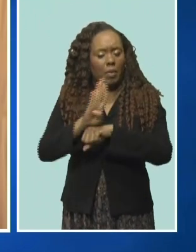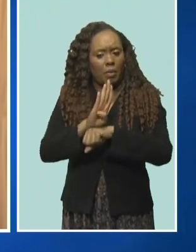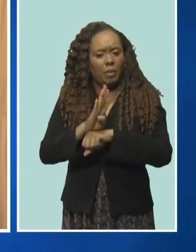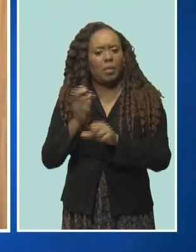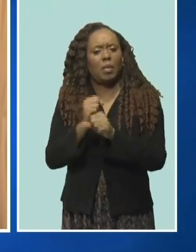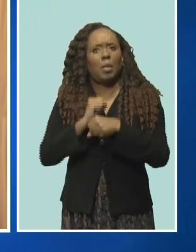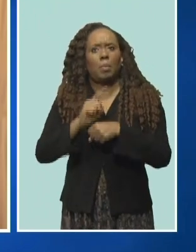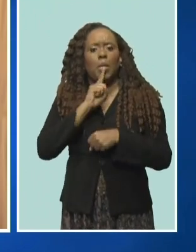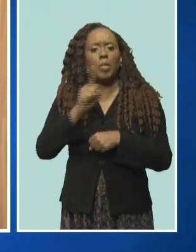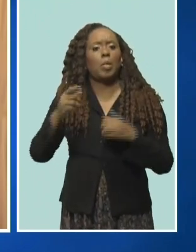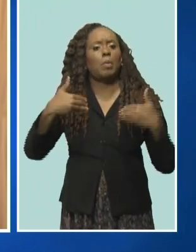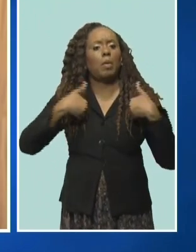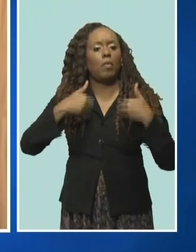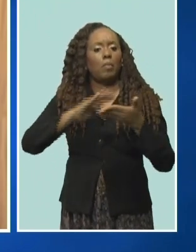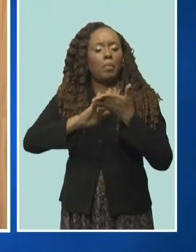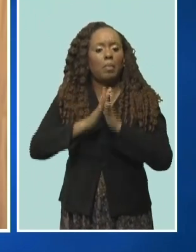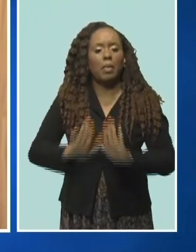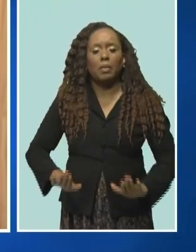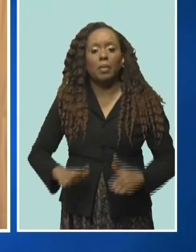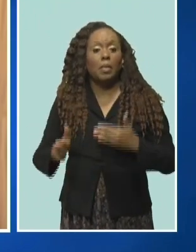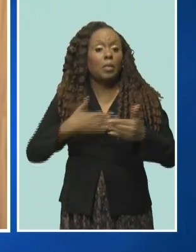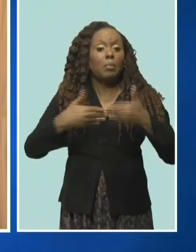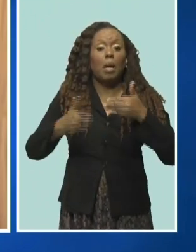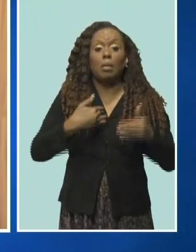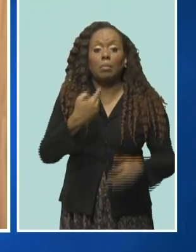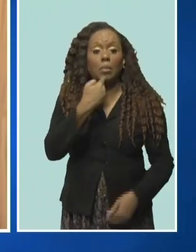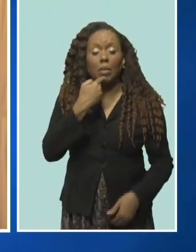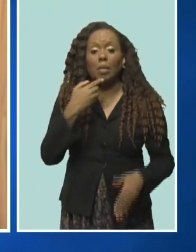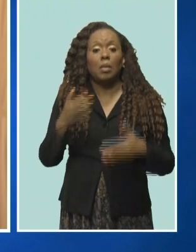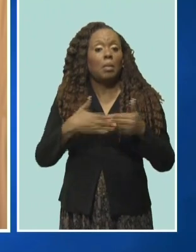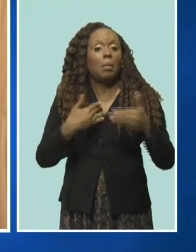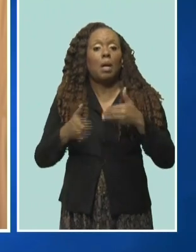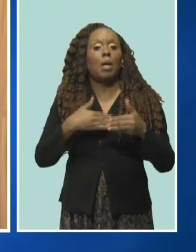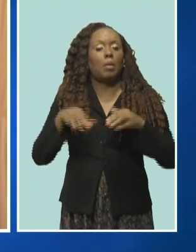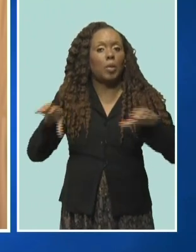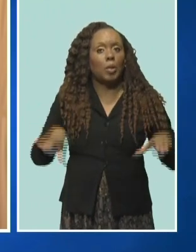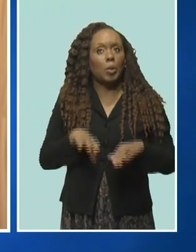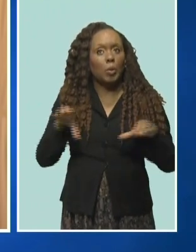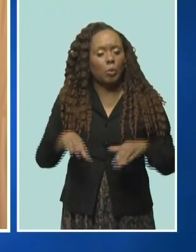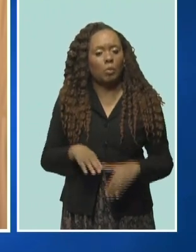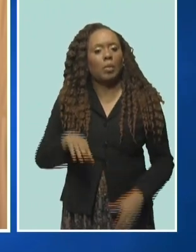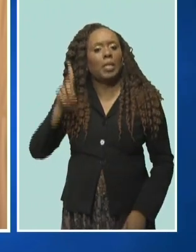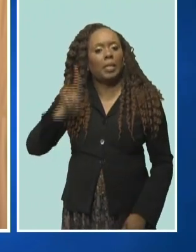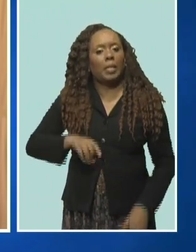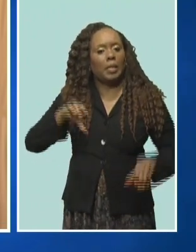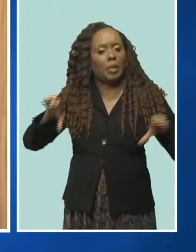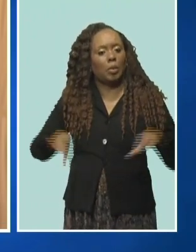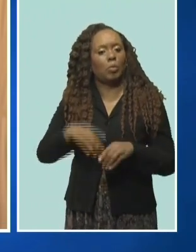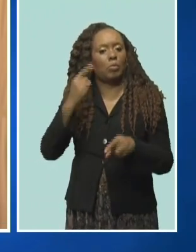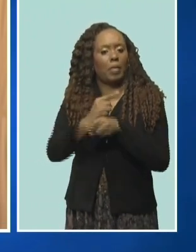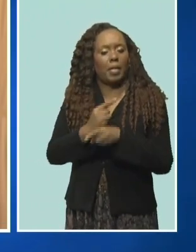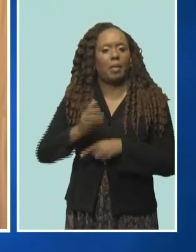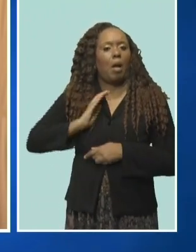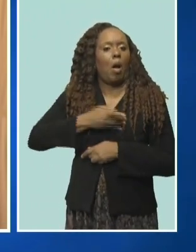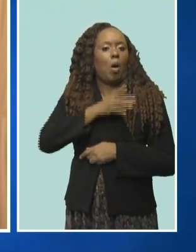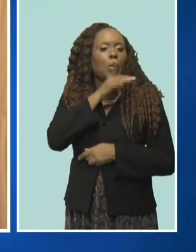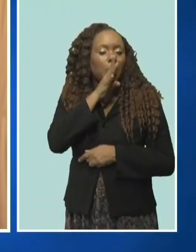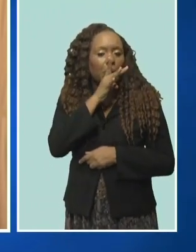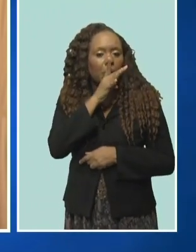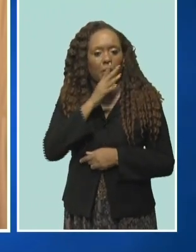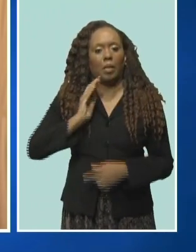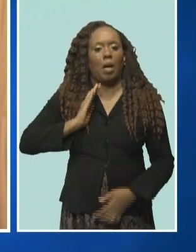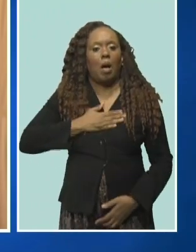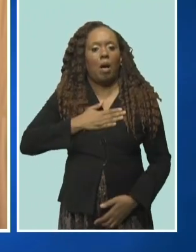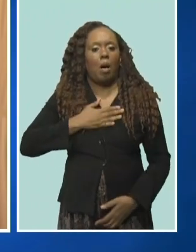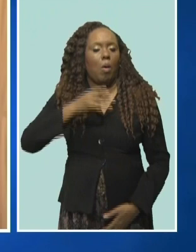what we do, in what we say, and in what we think, in our words, our deeds, and our thoughts. We are